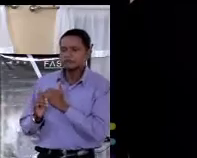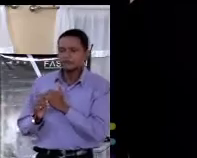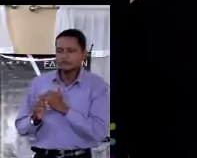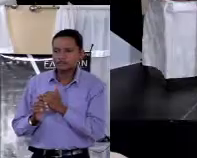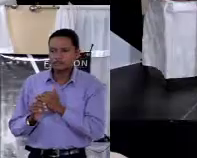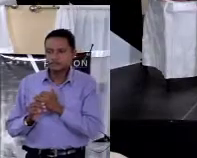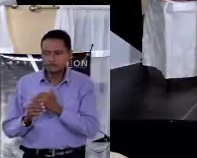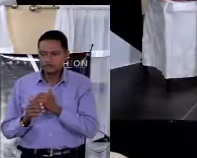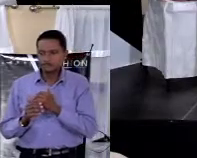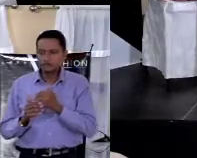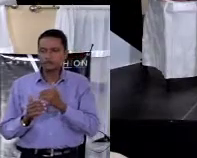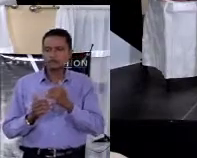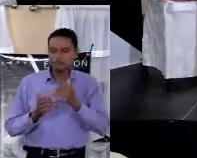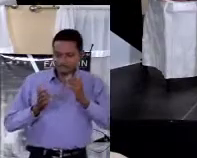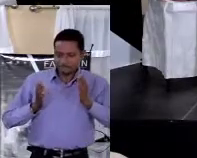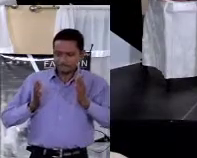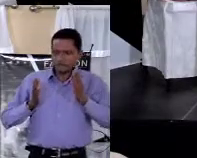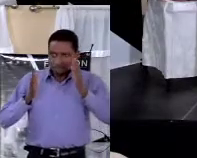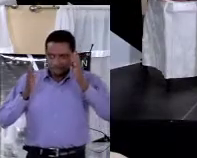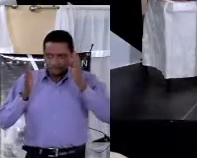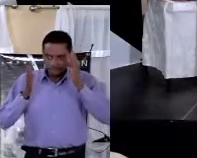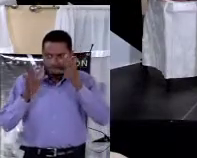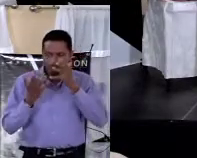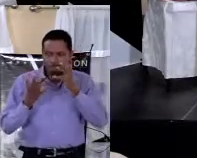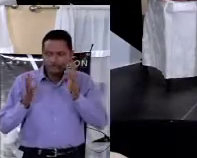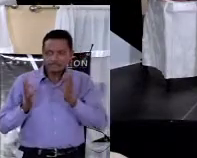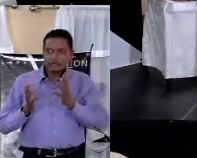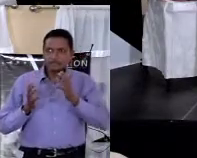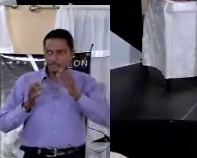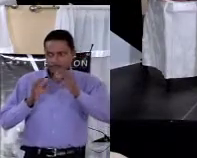fit in and stand out at the same time. And so